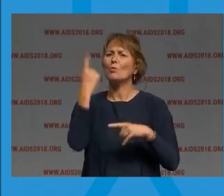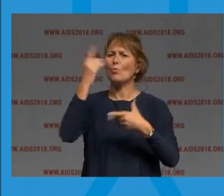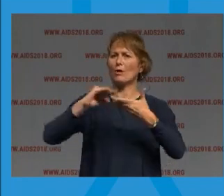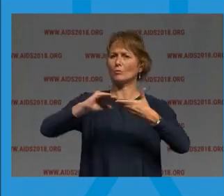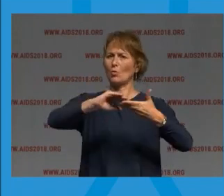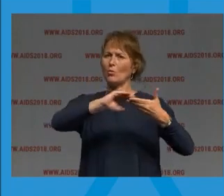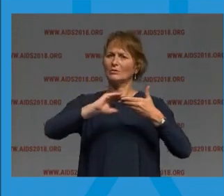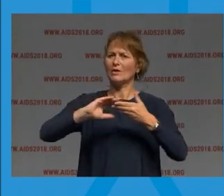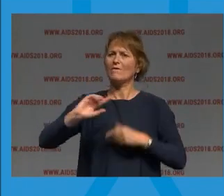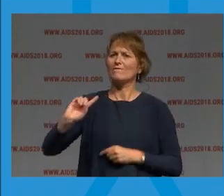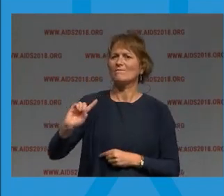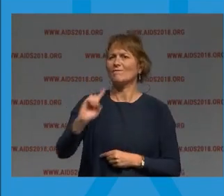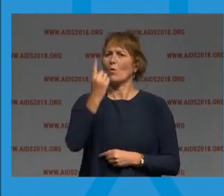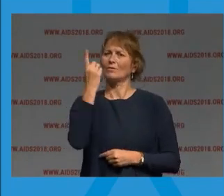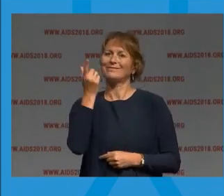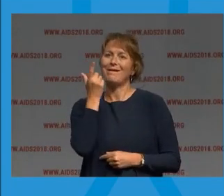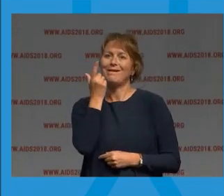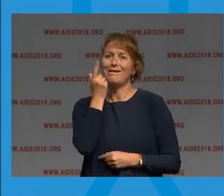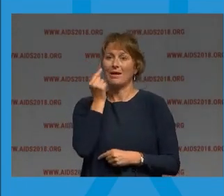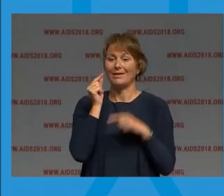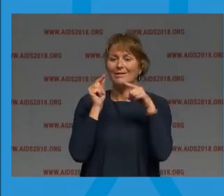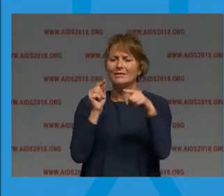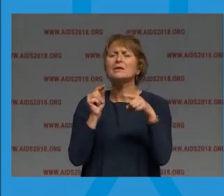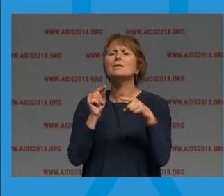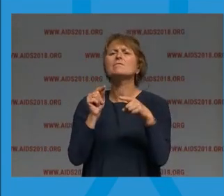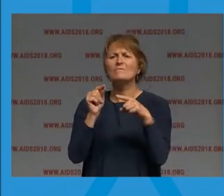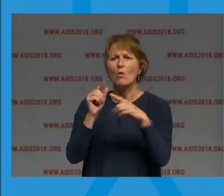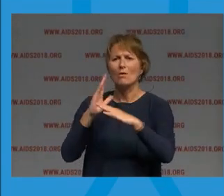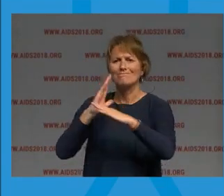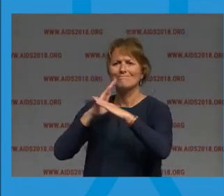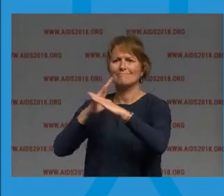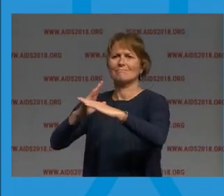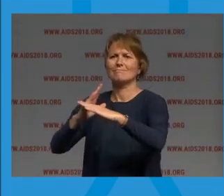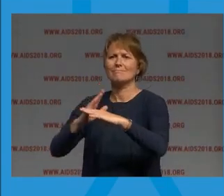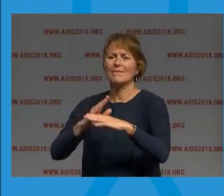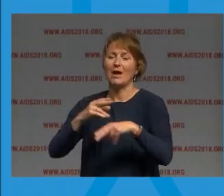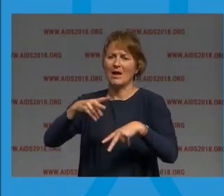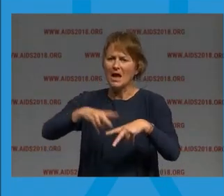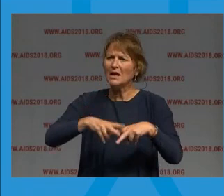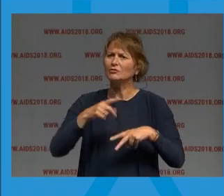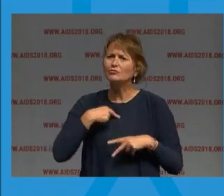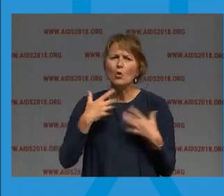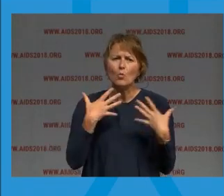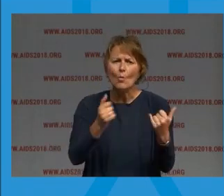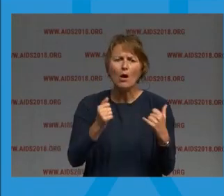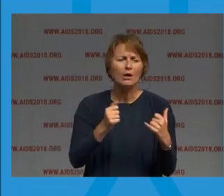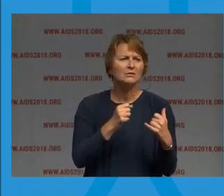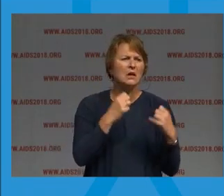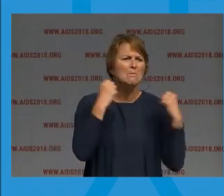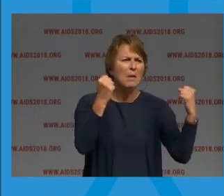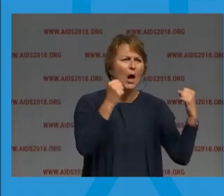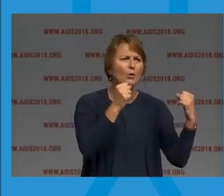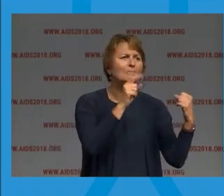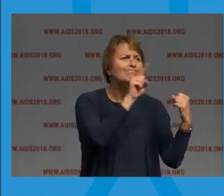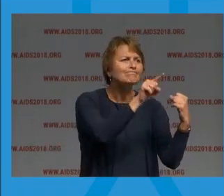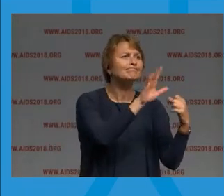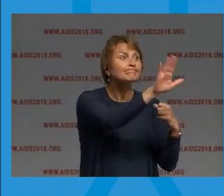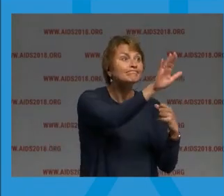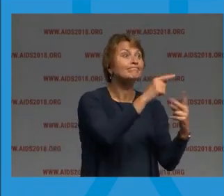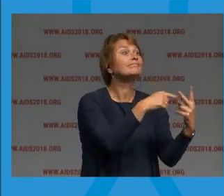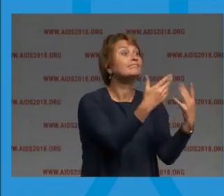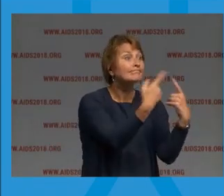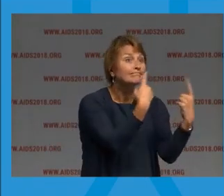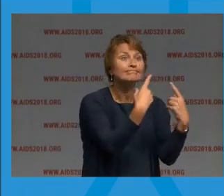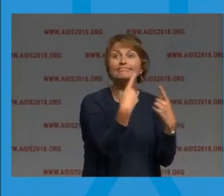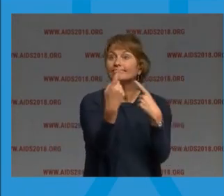Against AIDS, we use our proximity to power to address difficult social issues. One, and